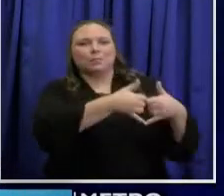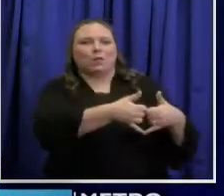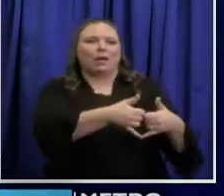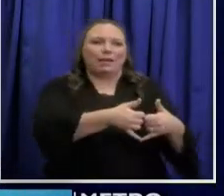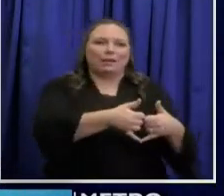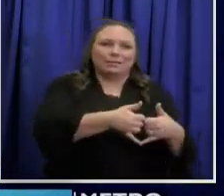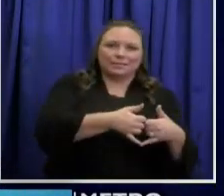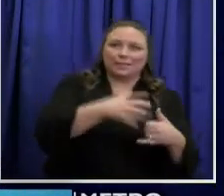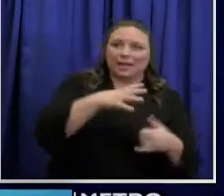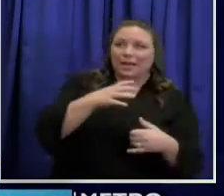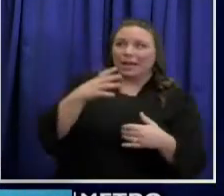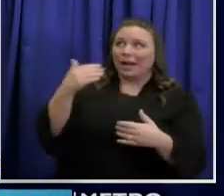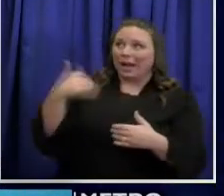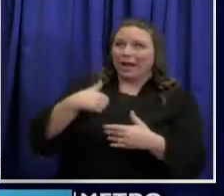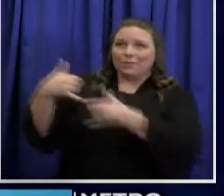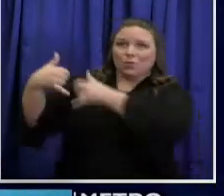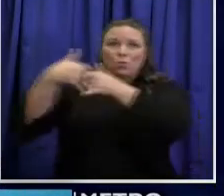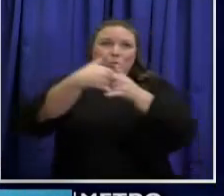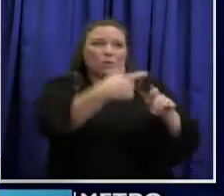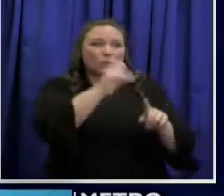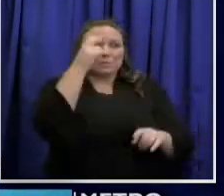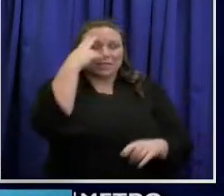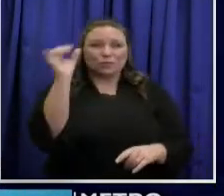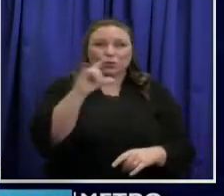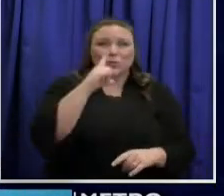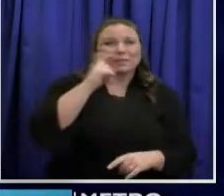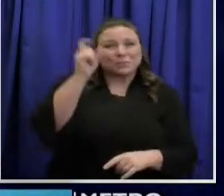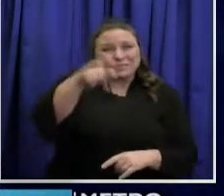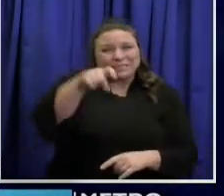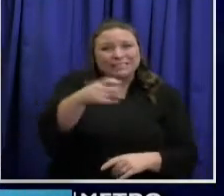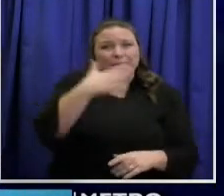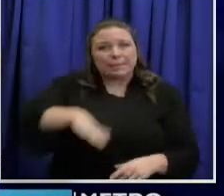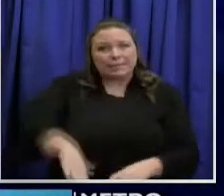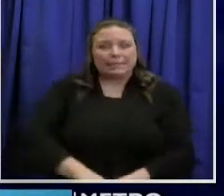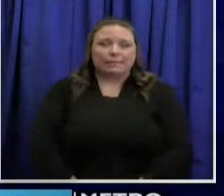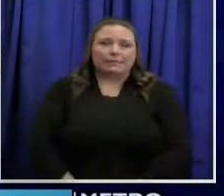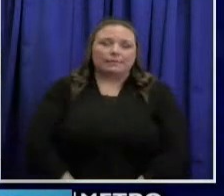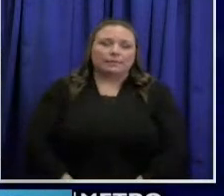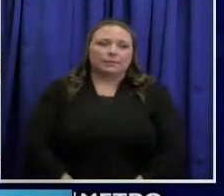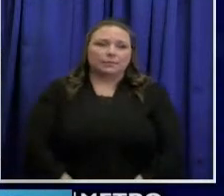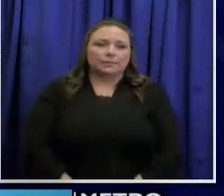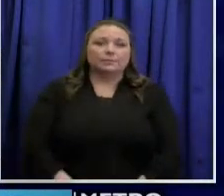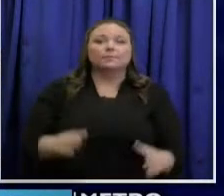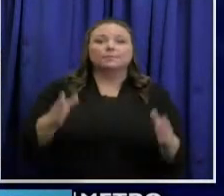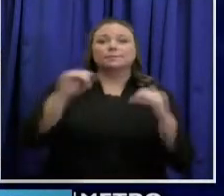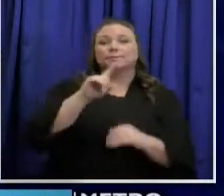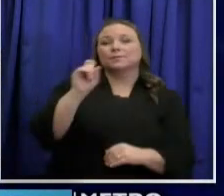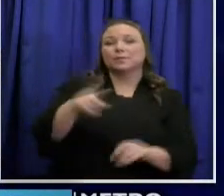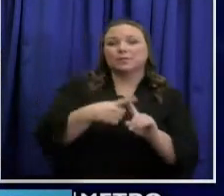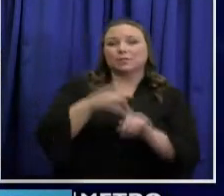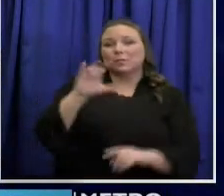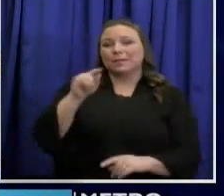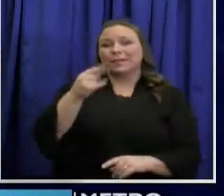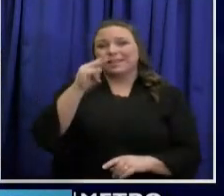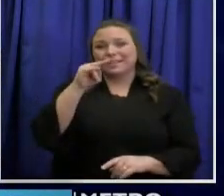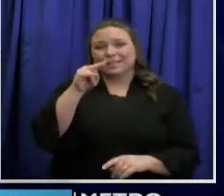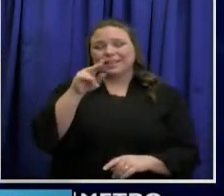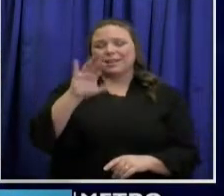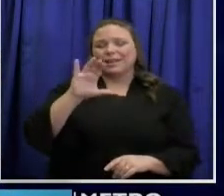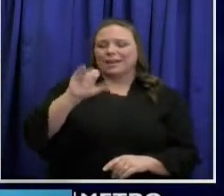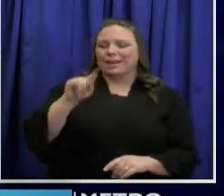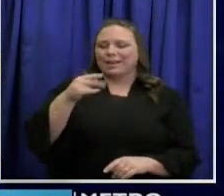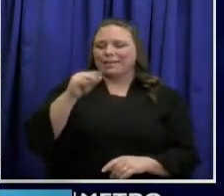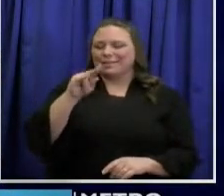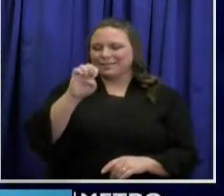award from Nashville too, because we need it that badly. Thank you. Our next question comes from Kathleen Seary from